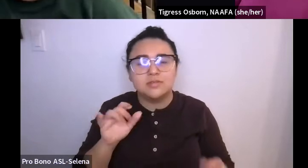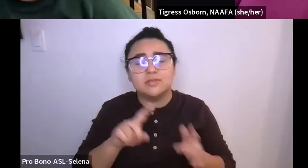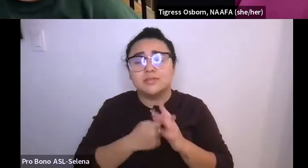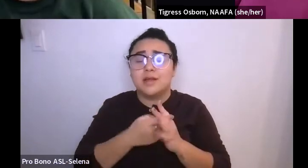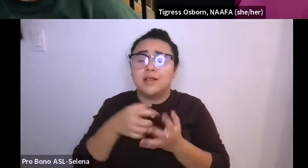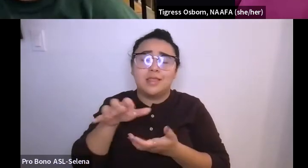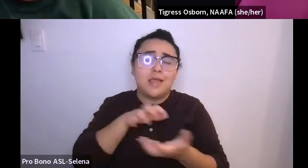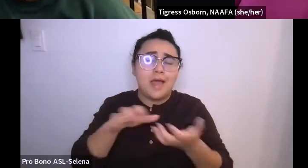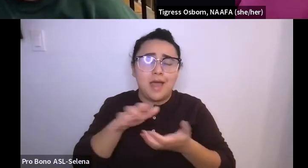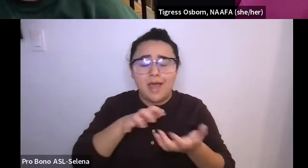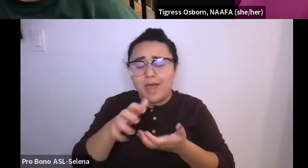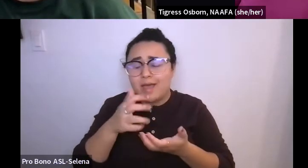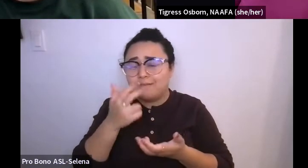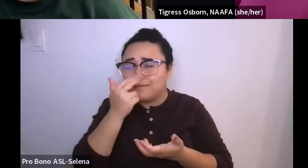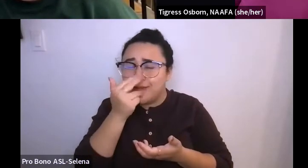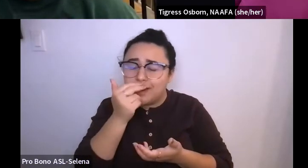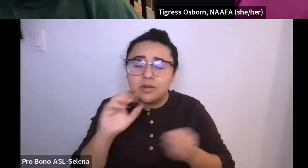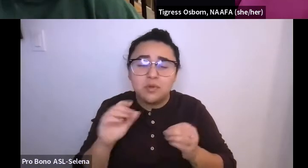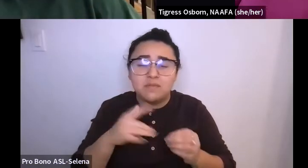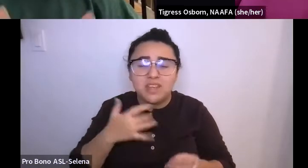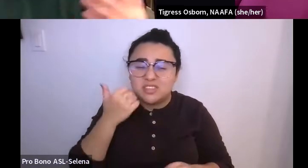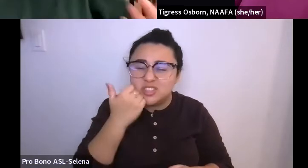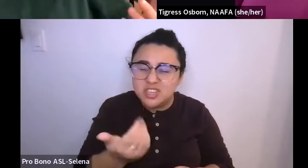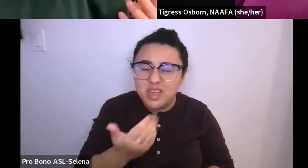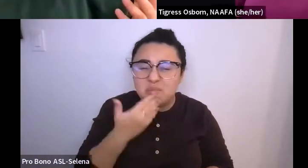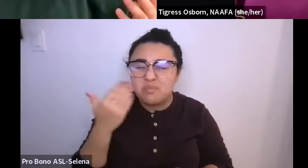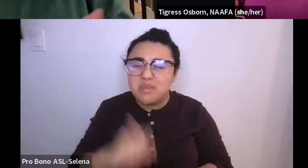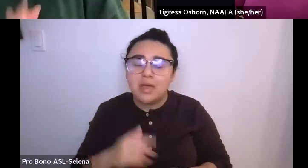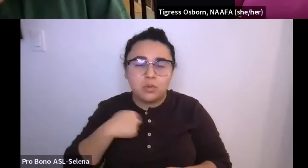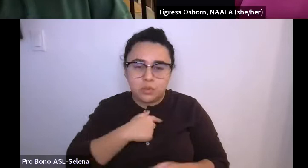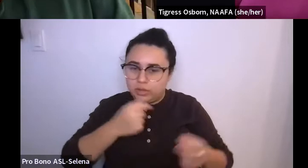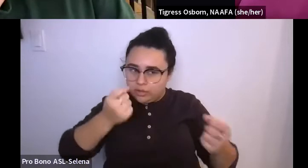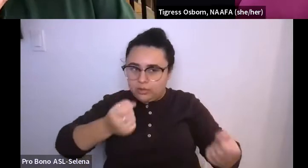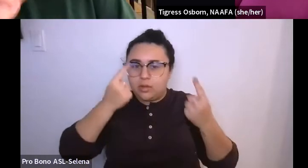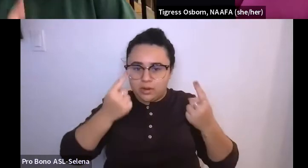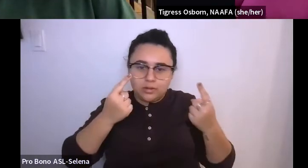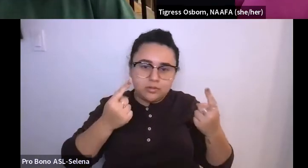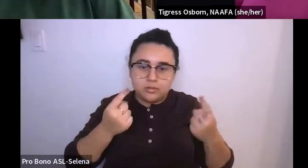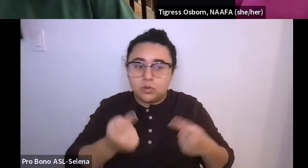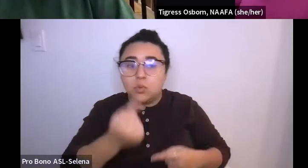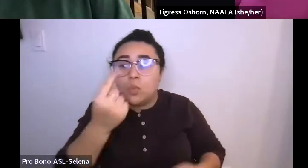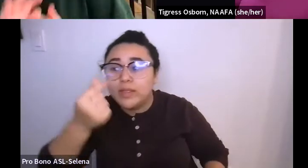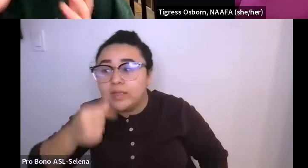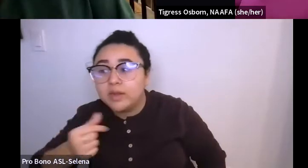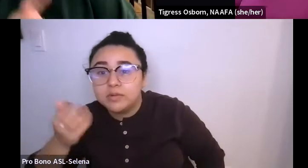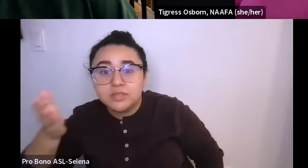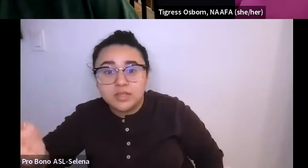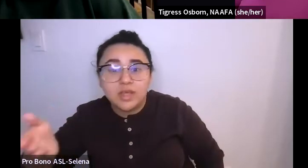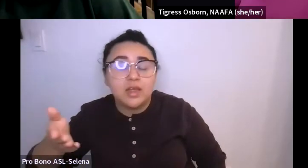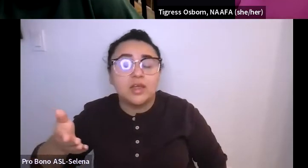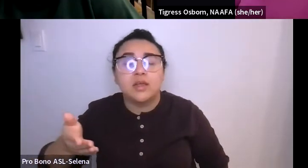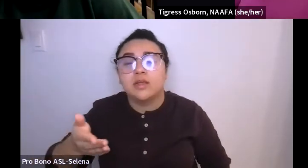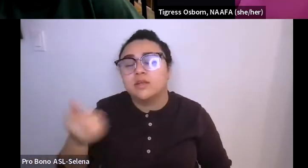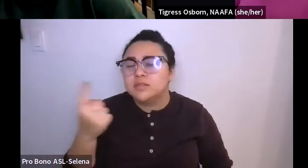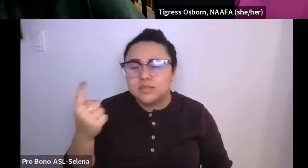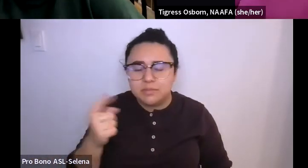it. And like, no one was ashamed or no one felt bad because we got it. But had there just been one thin person there, or even just someone who did